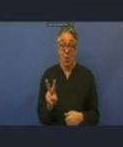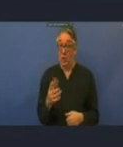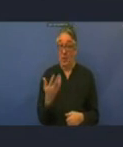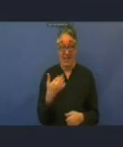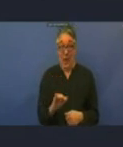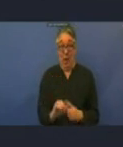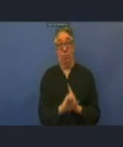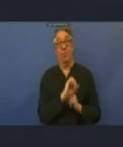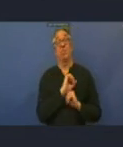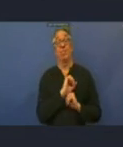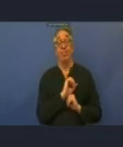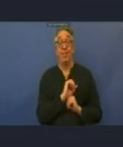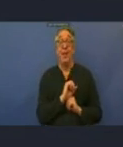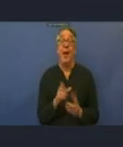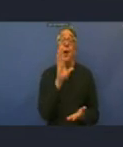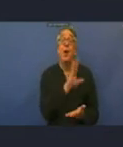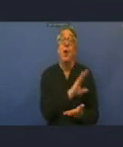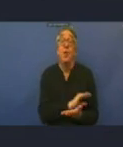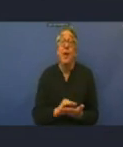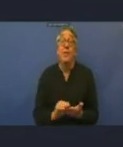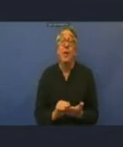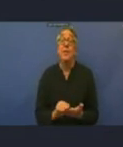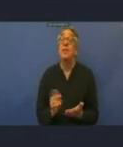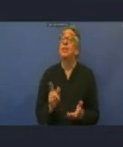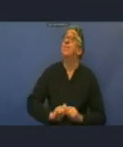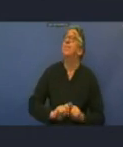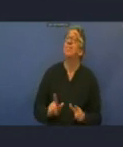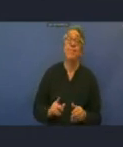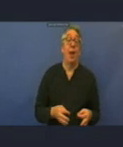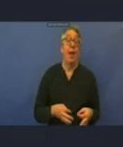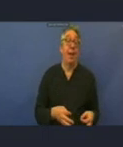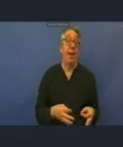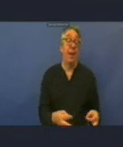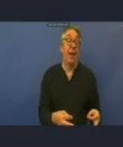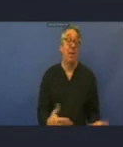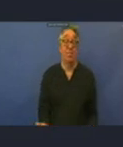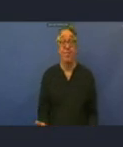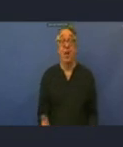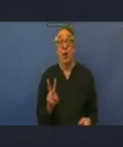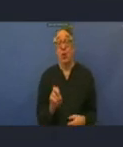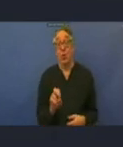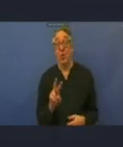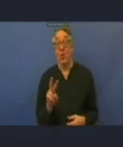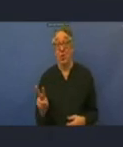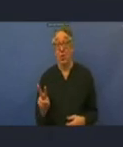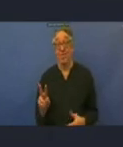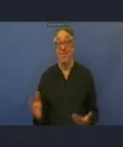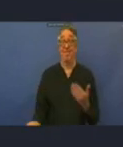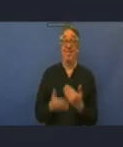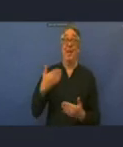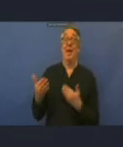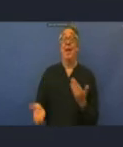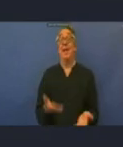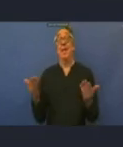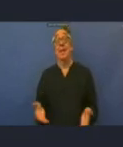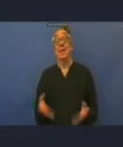an example. So this year will be also a bit complicated in this part of the year, but we will certainly have